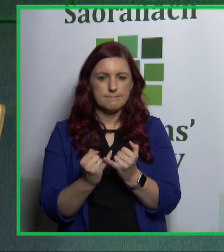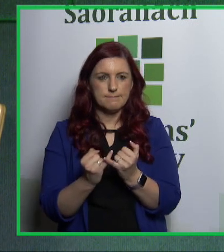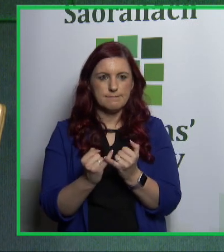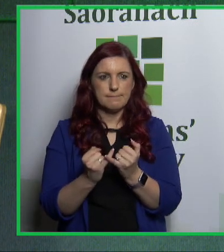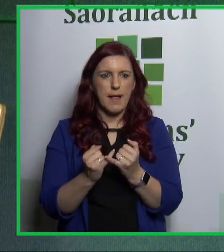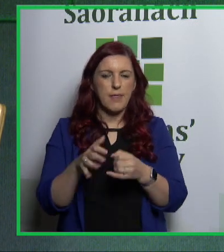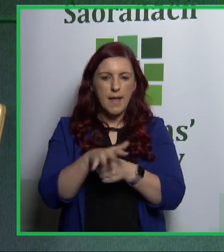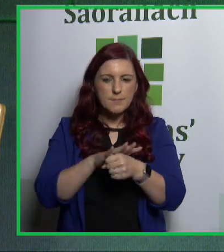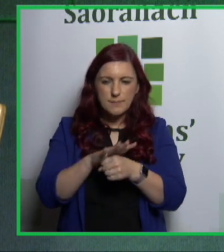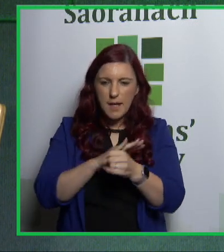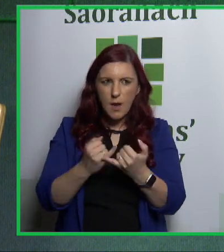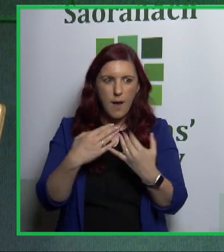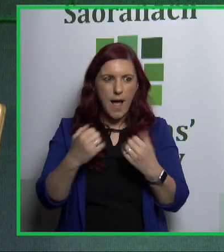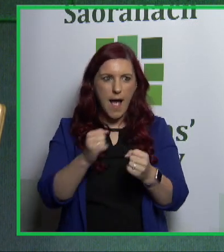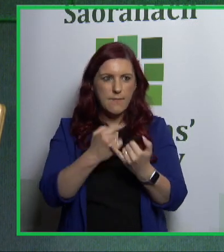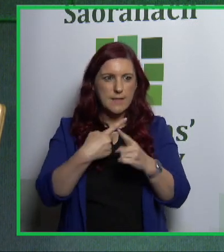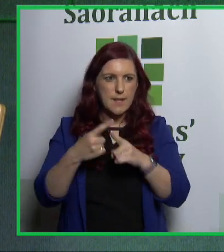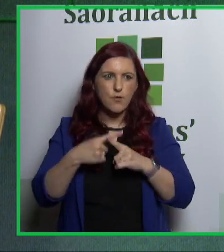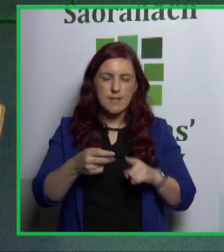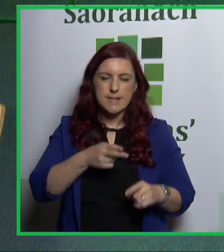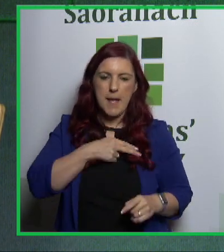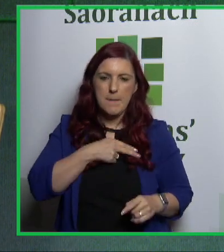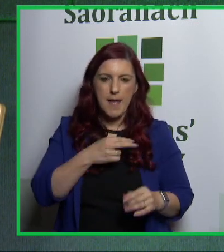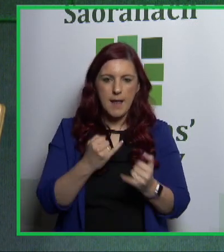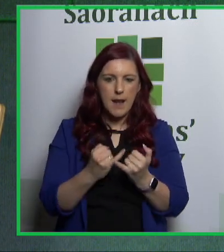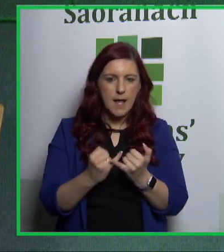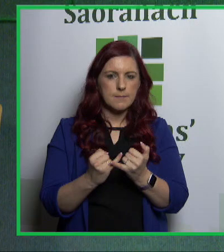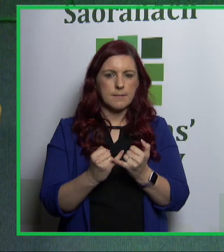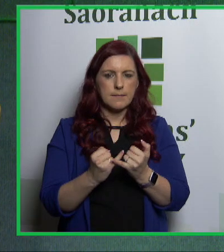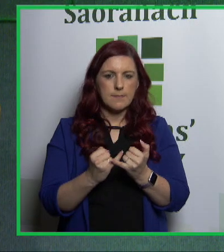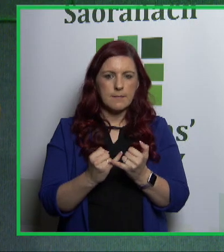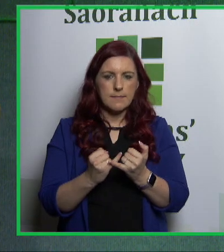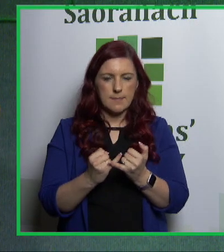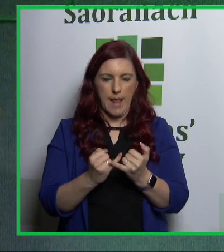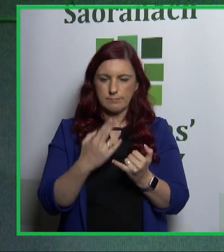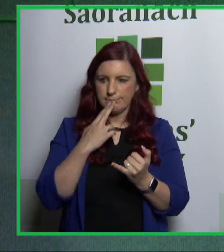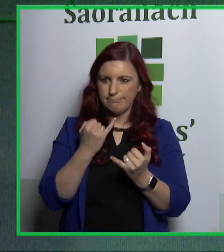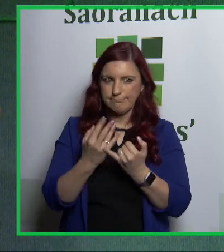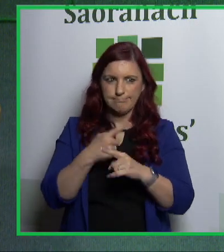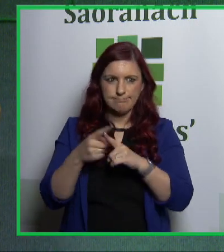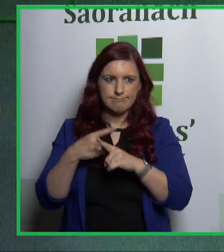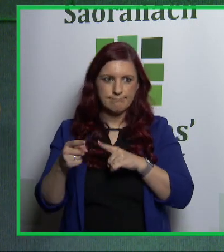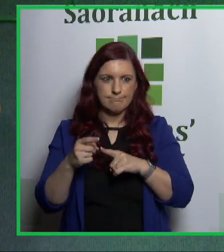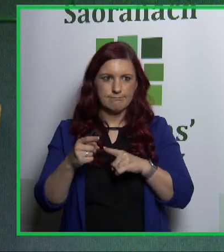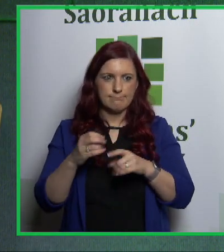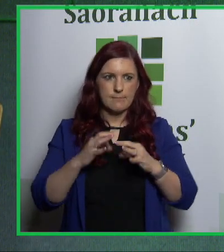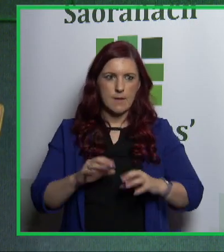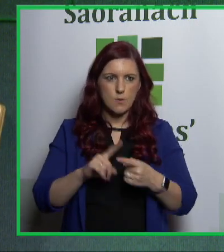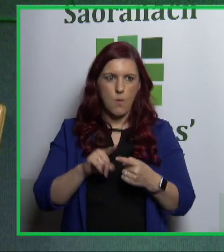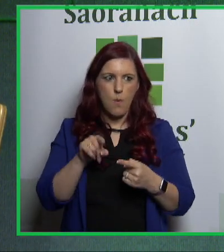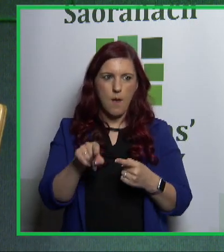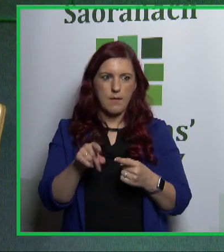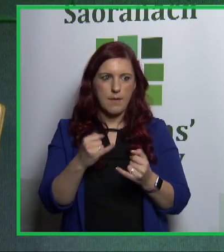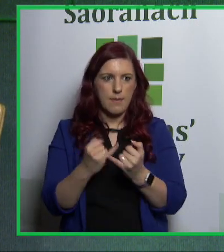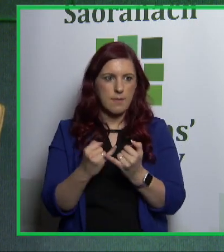and the guy is really speaking. That got me when he's saying he got off the train, and he sees it in the people,